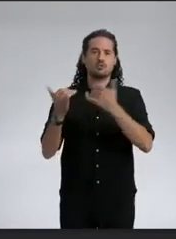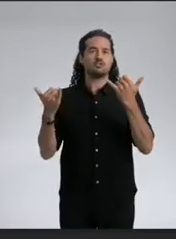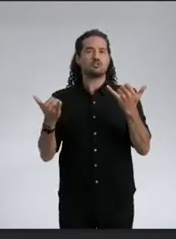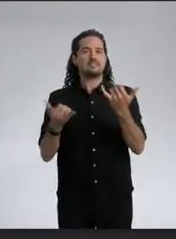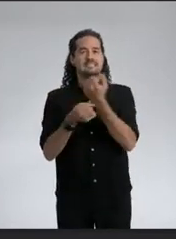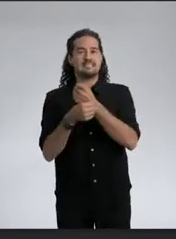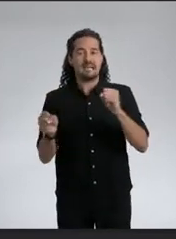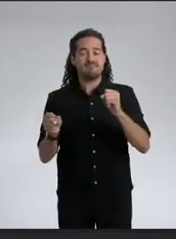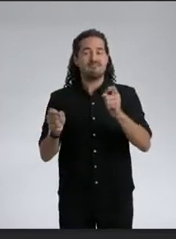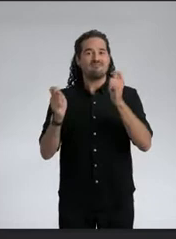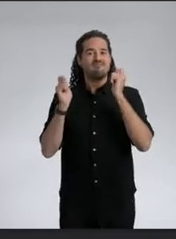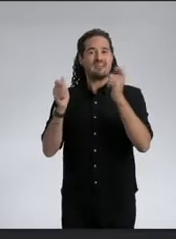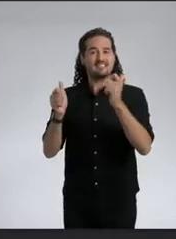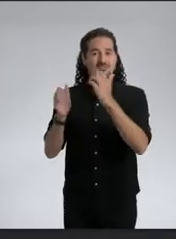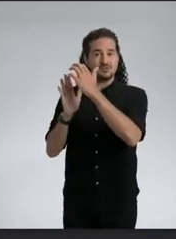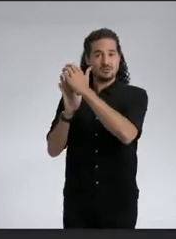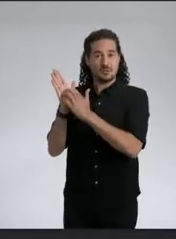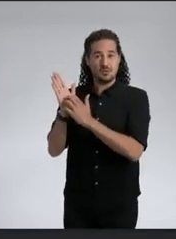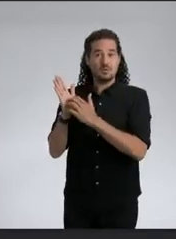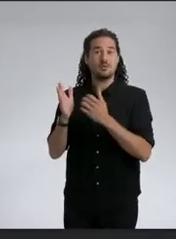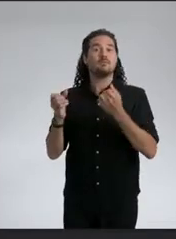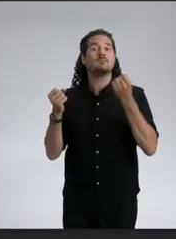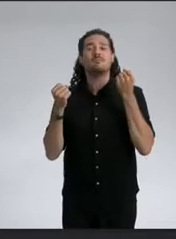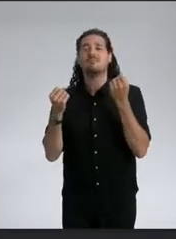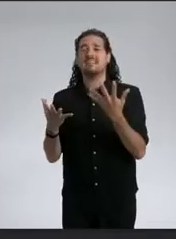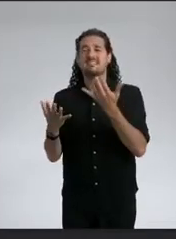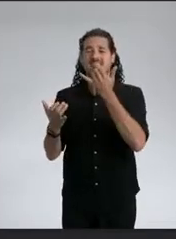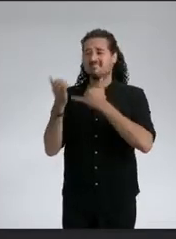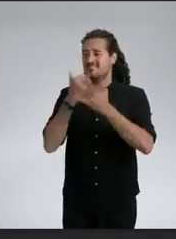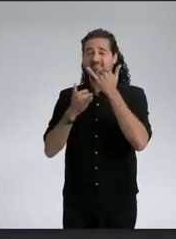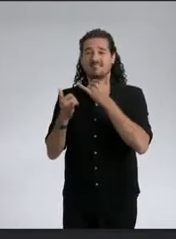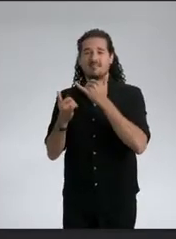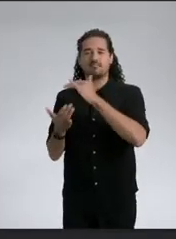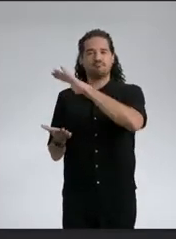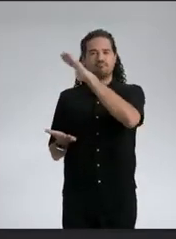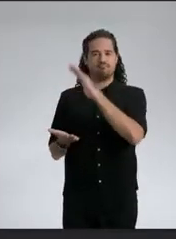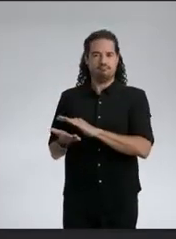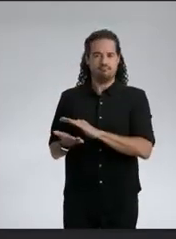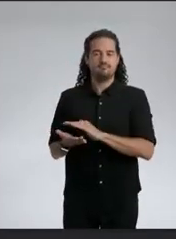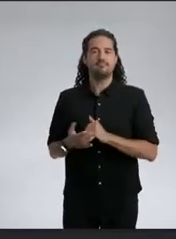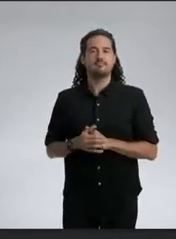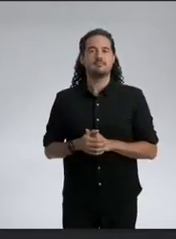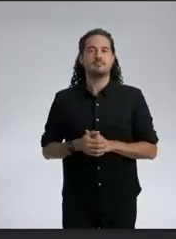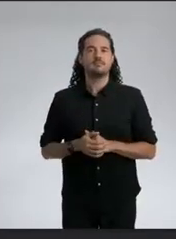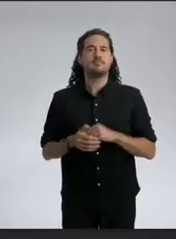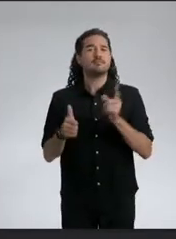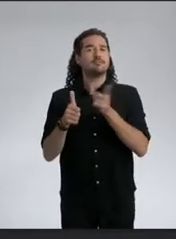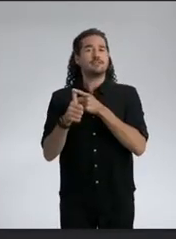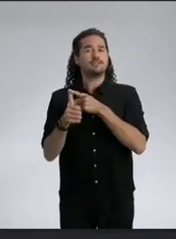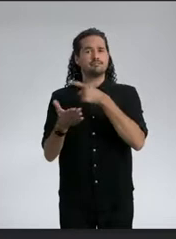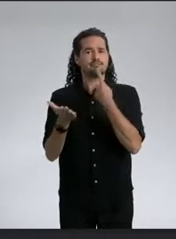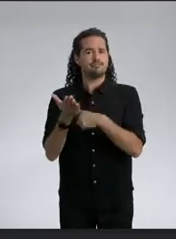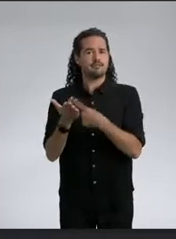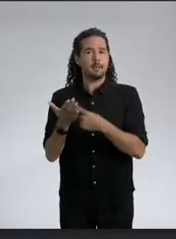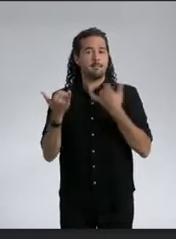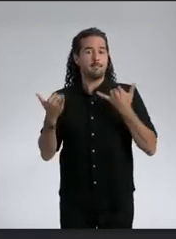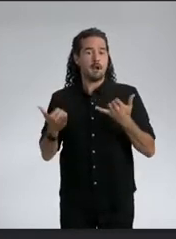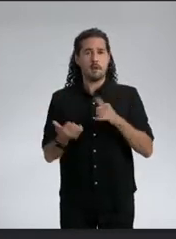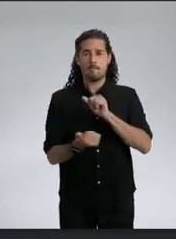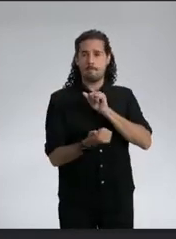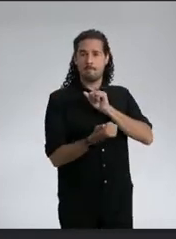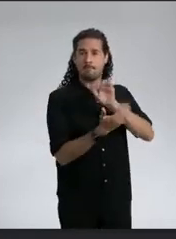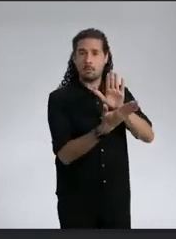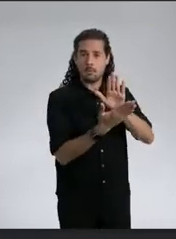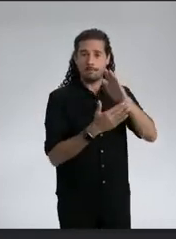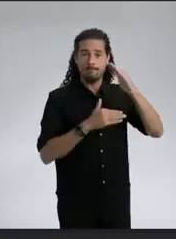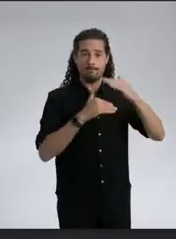entire classes of programming mistakes. First, let's talk about how we've taken a modern approach to building concurrency